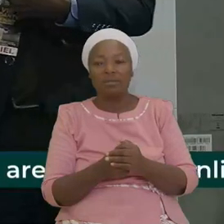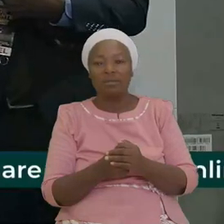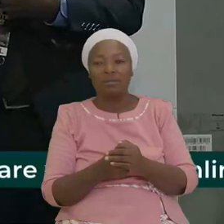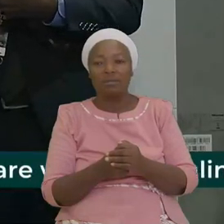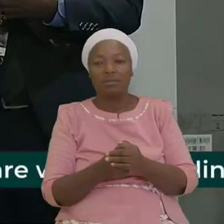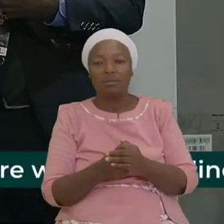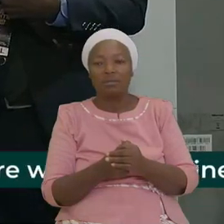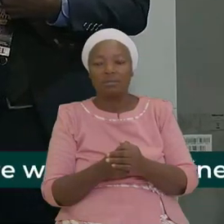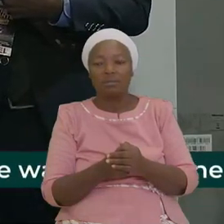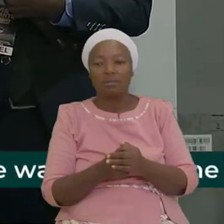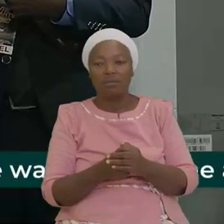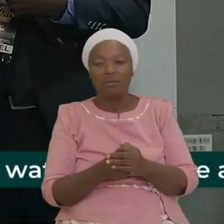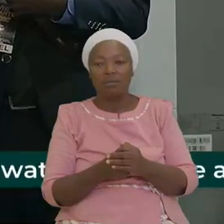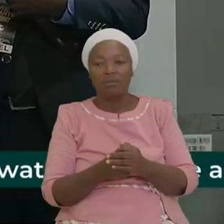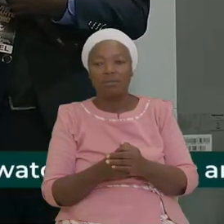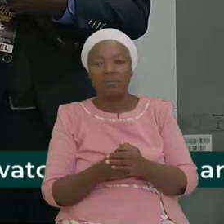from 6:30 GMT.